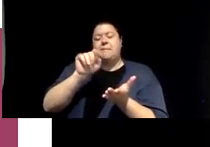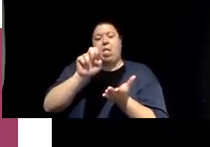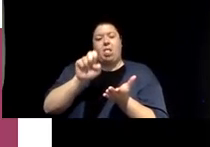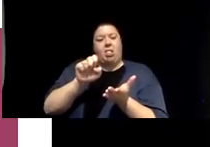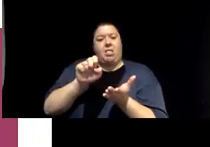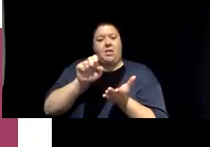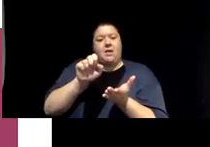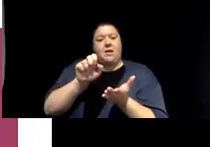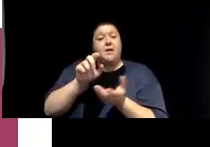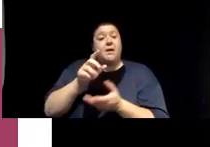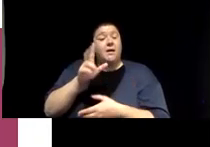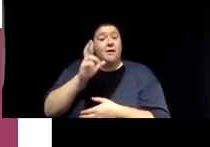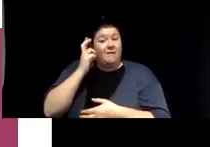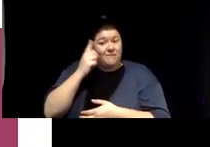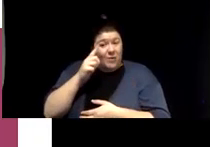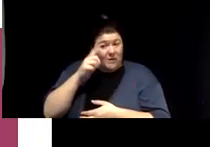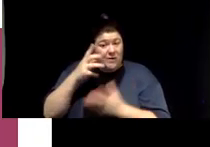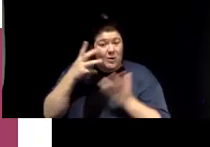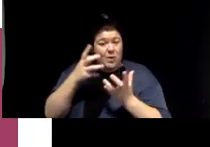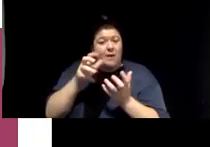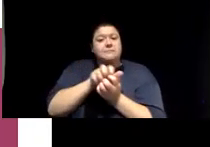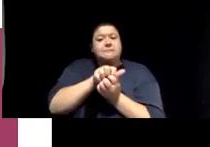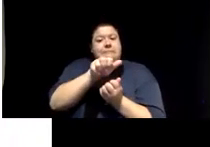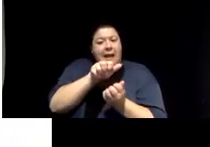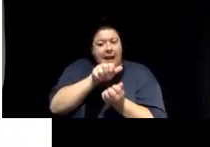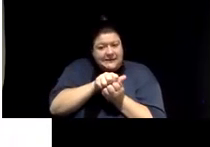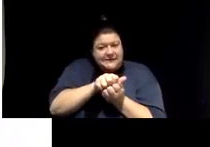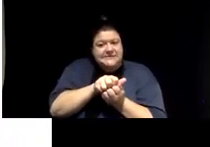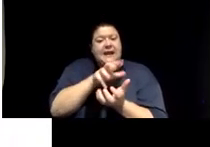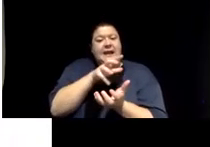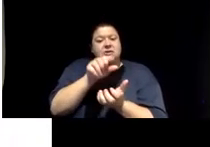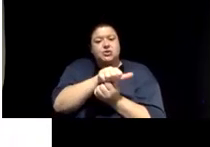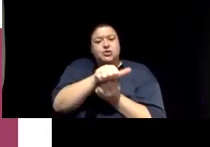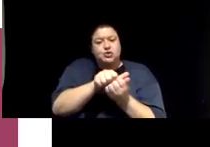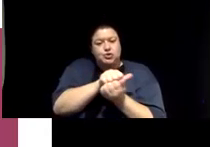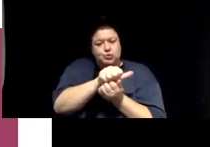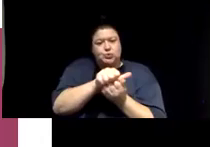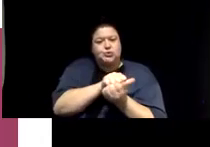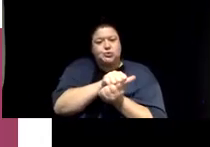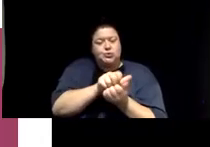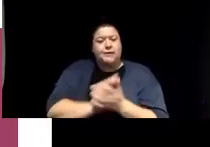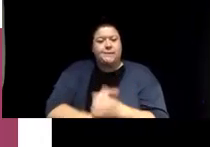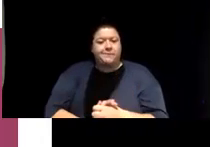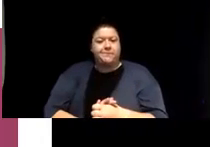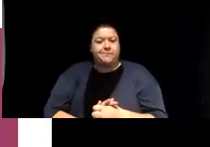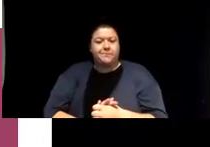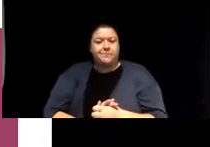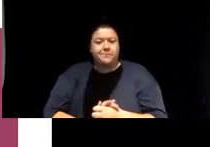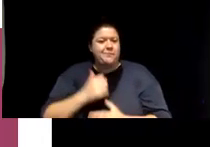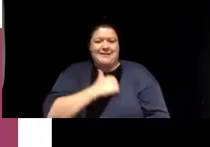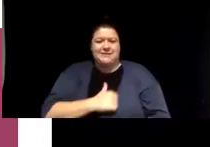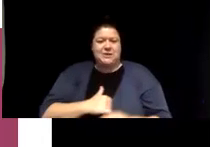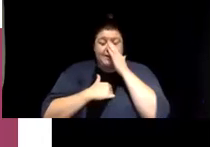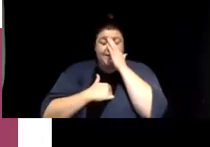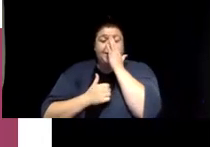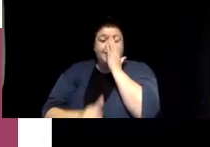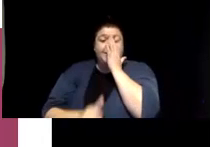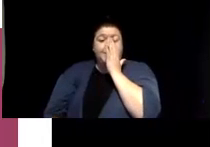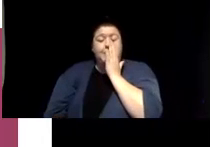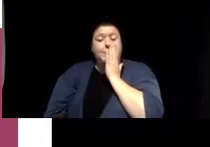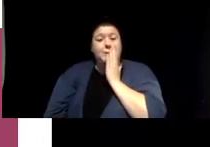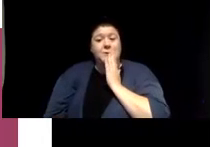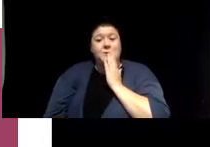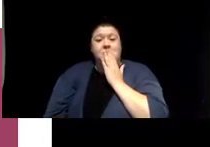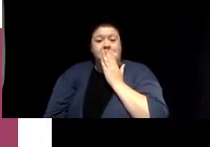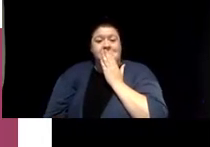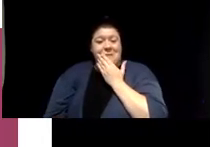of the teeth is to bite and then to chew. Sorry, I'm gonna, this is kind of taken